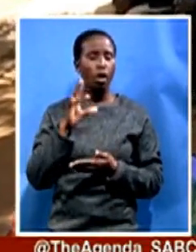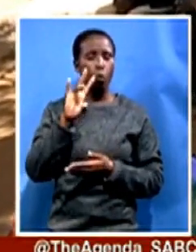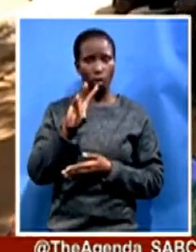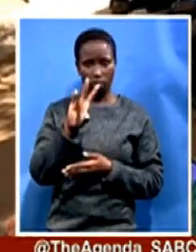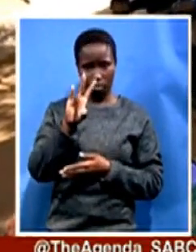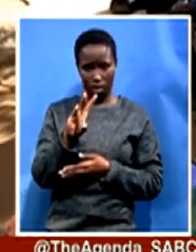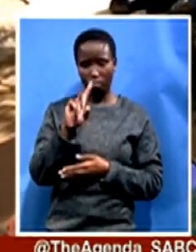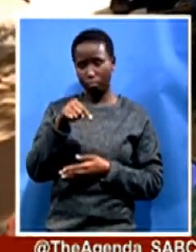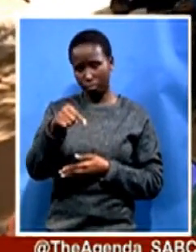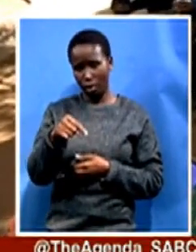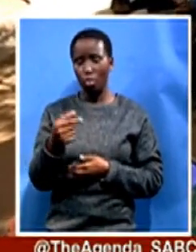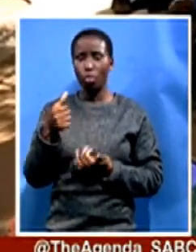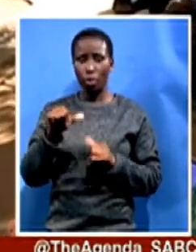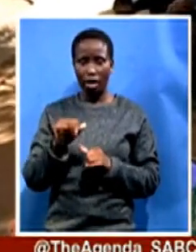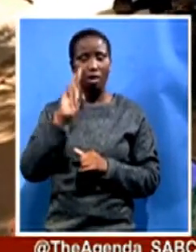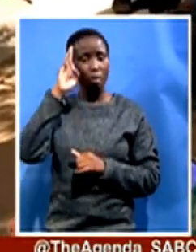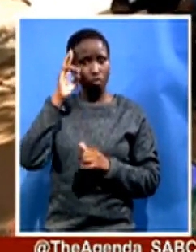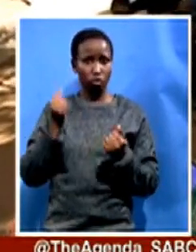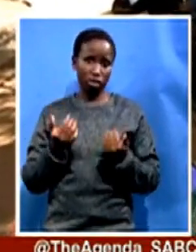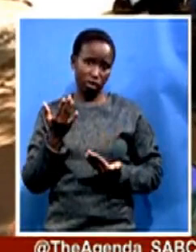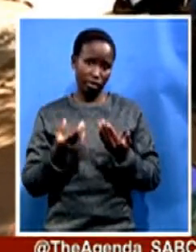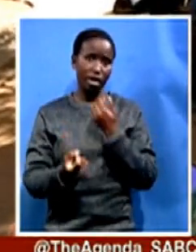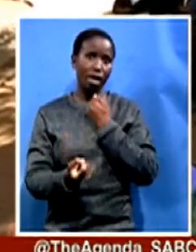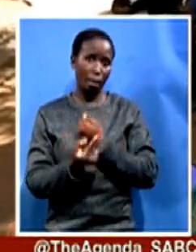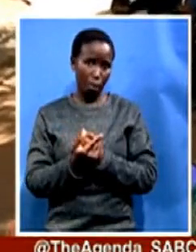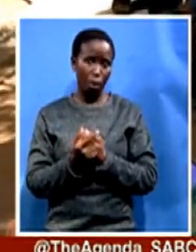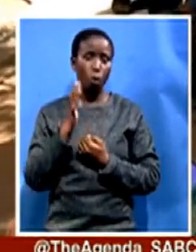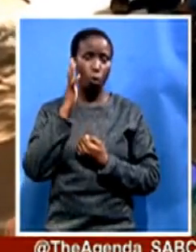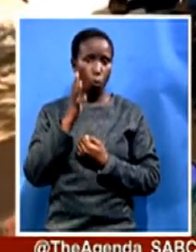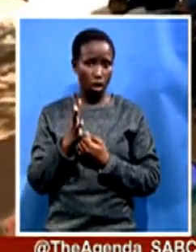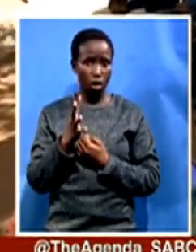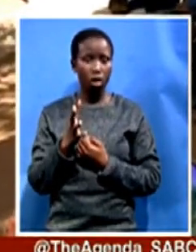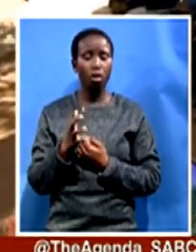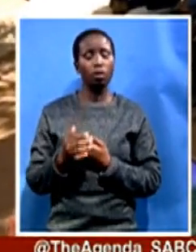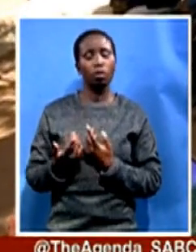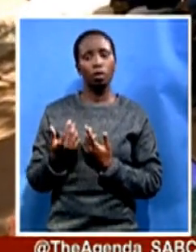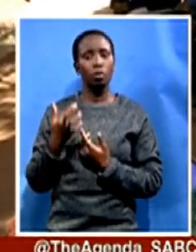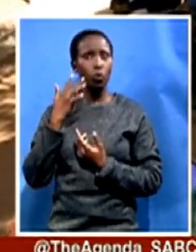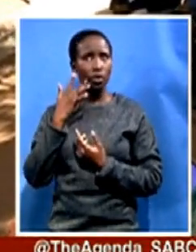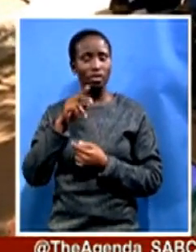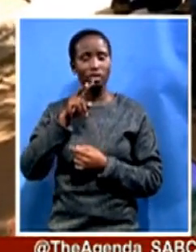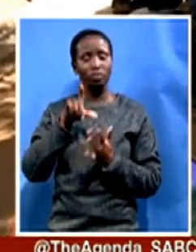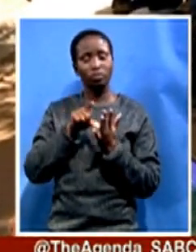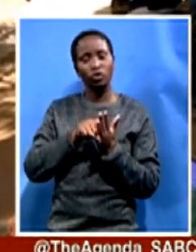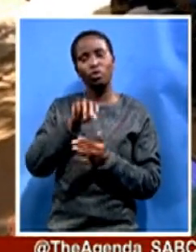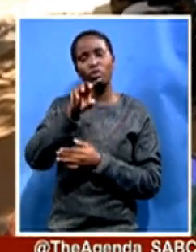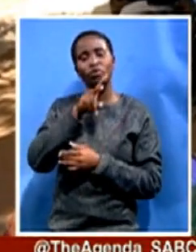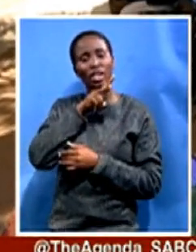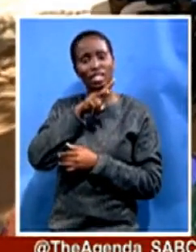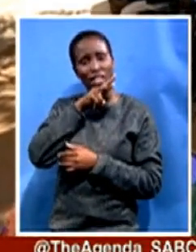service will be held for her on Friday. The provincial government earlier this